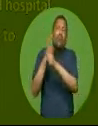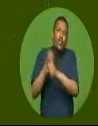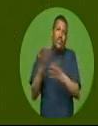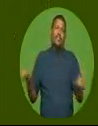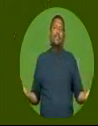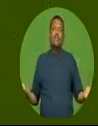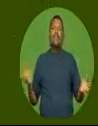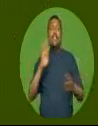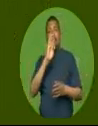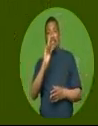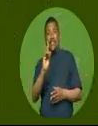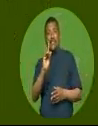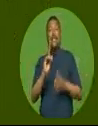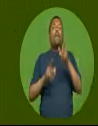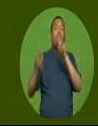D.